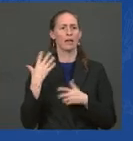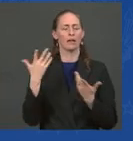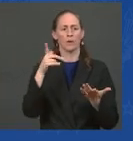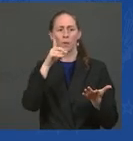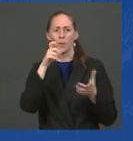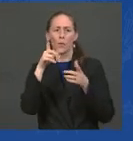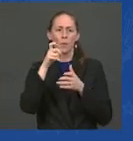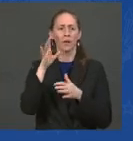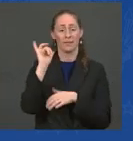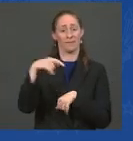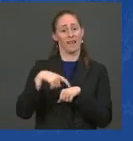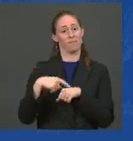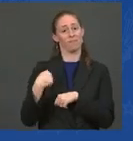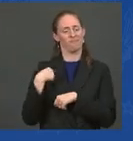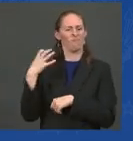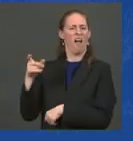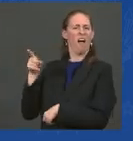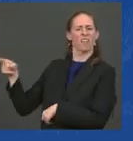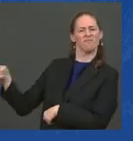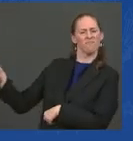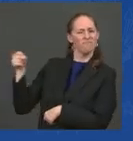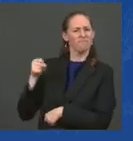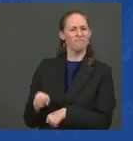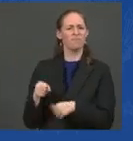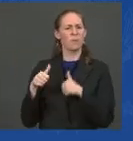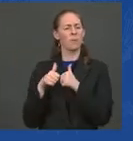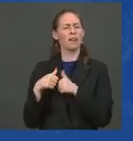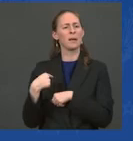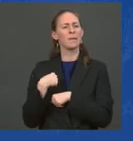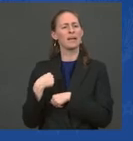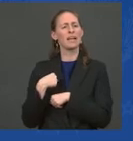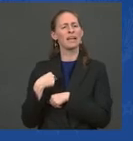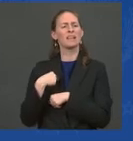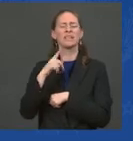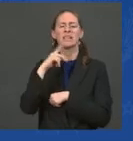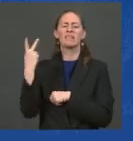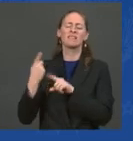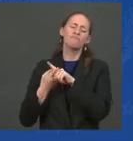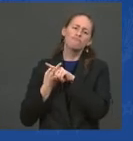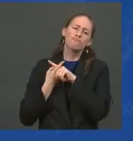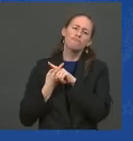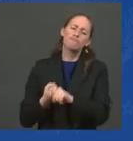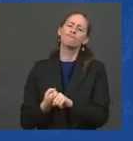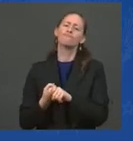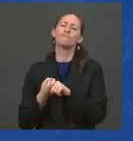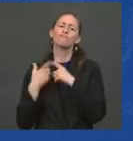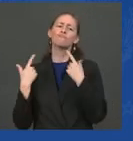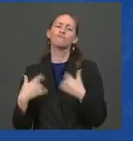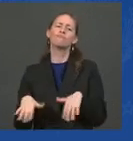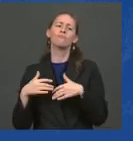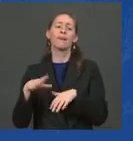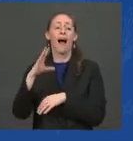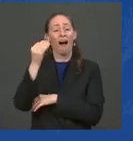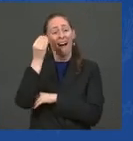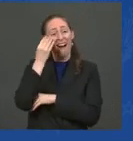Now, allow me to quickly add, we did so because of our deep friendship for each other, but we were also both broke, I might add, as